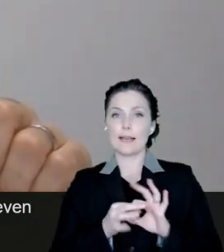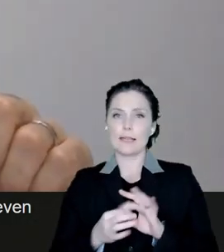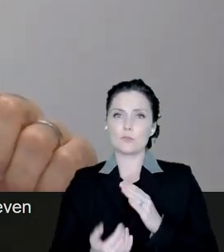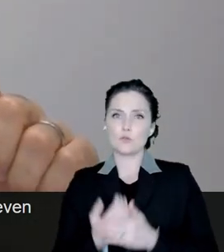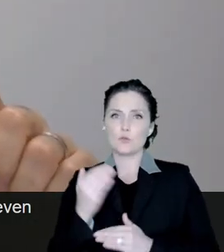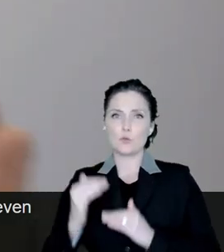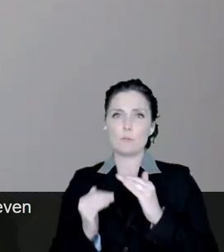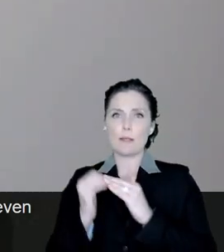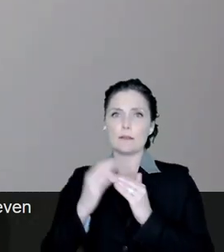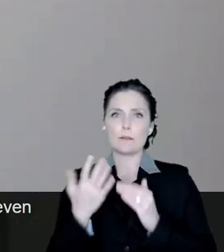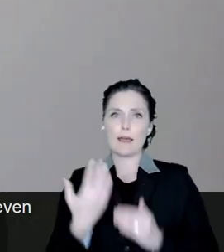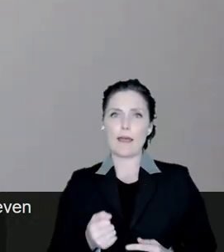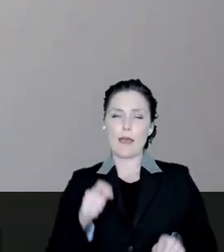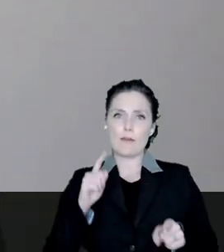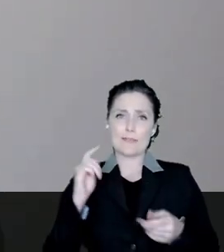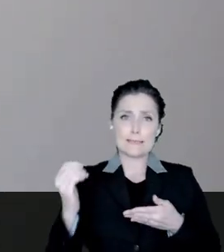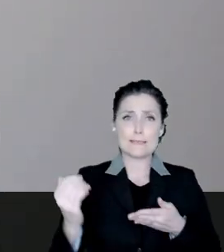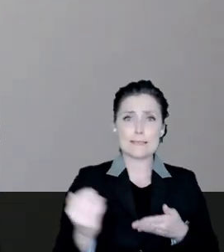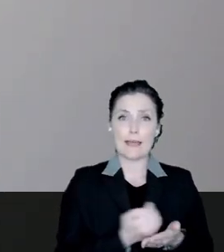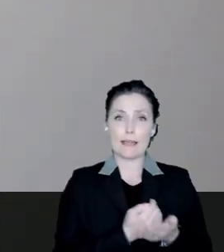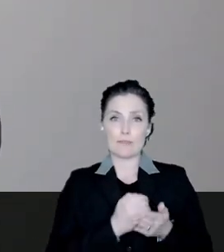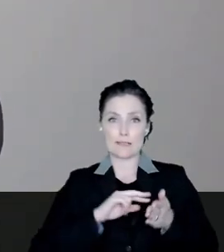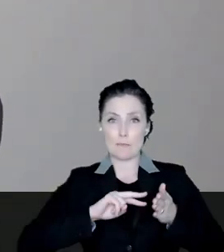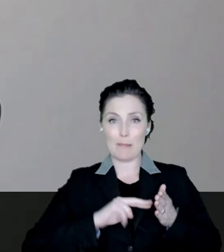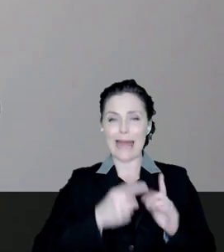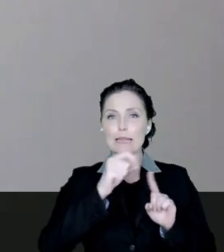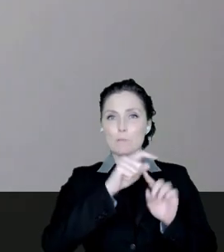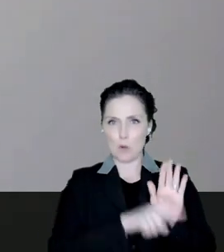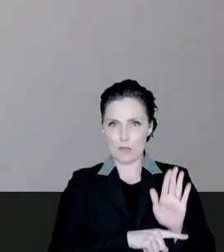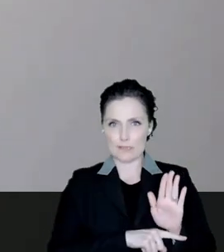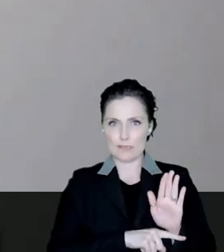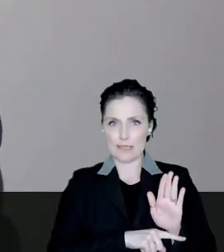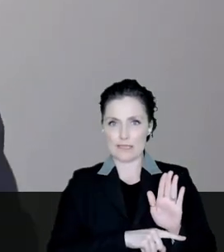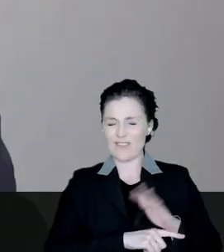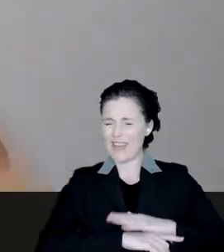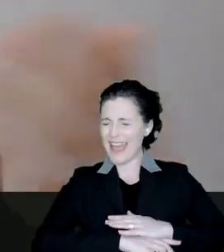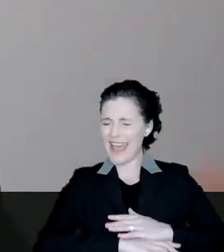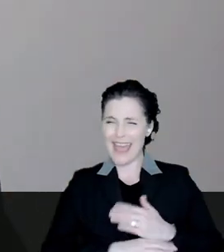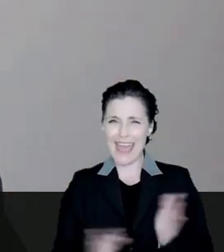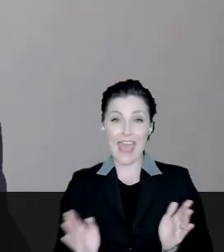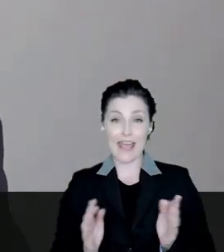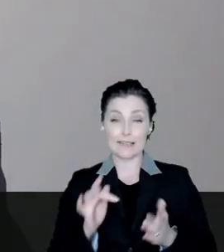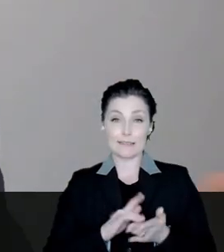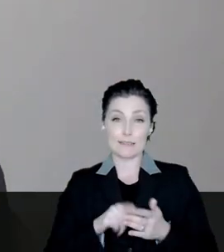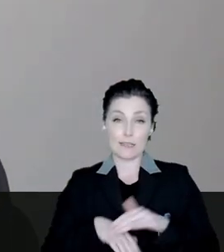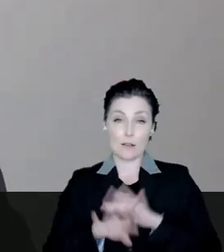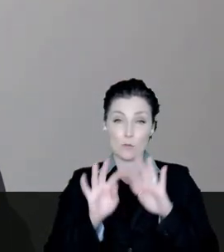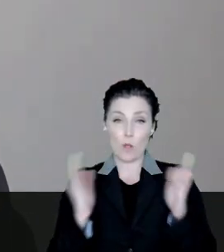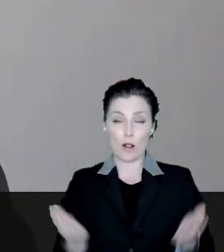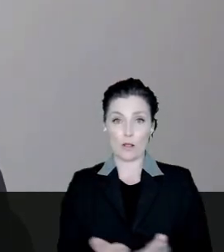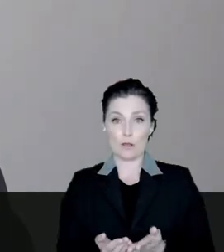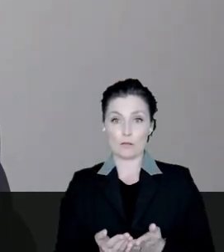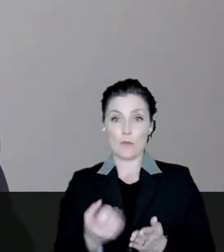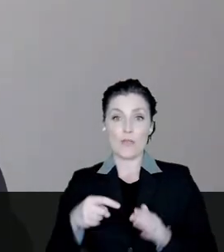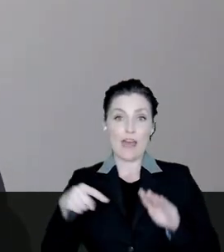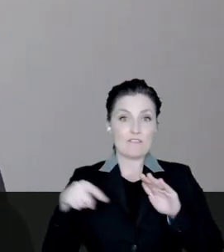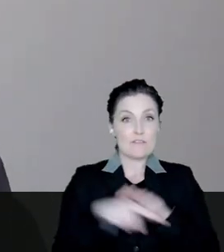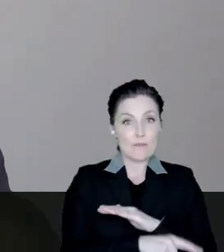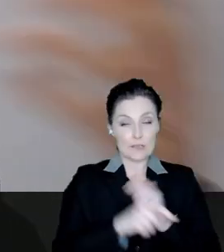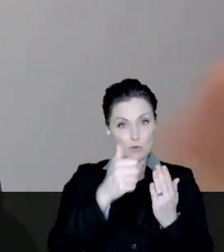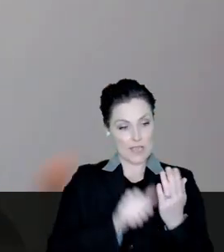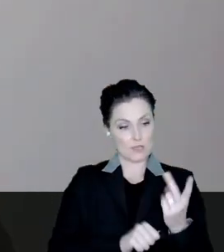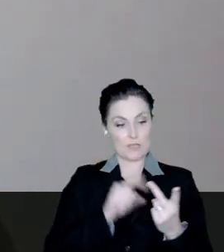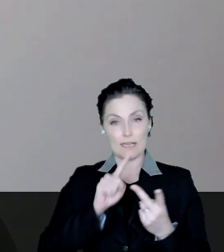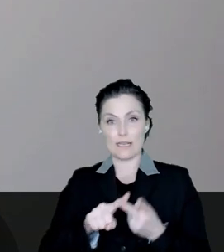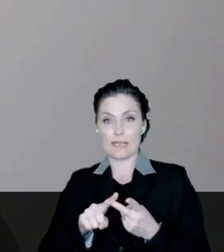most safest planning policies of any city in the world. You've got to have an evacuation list. You've got to have plans approved by the NFB